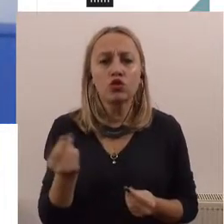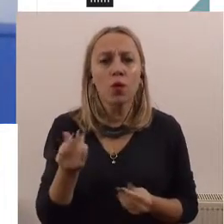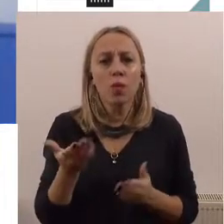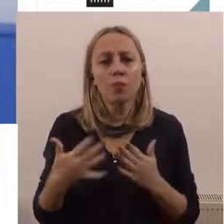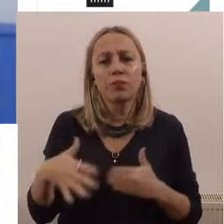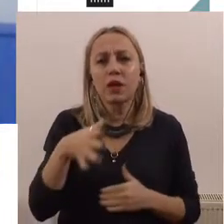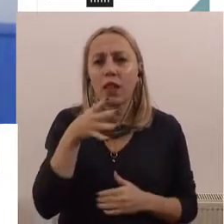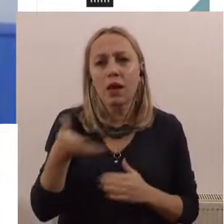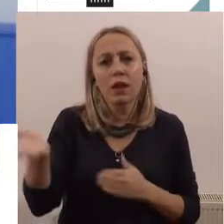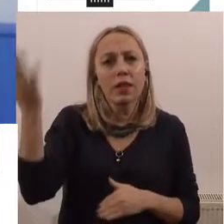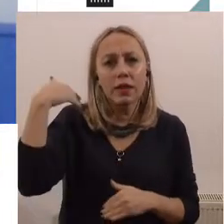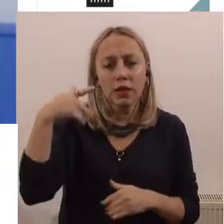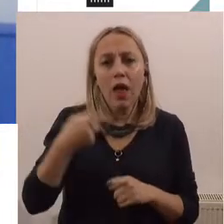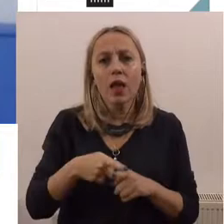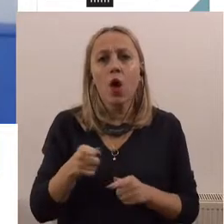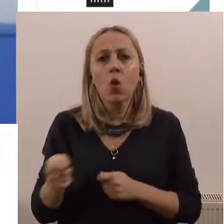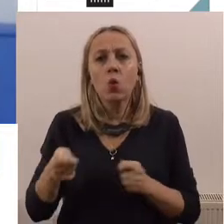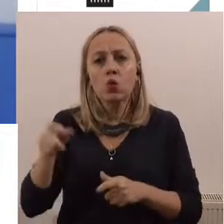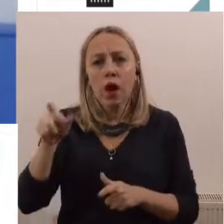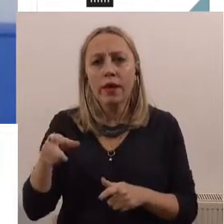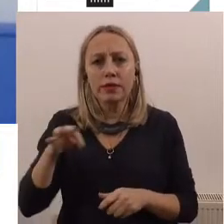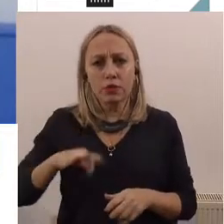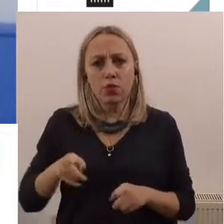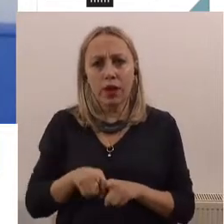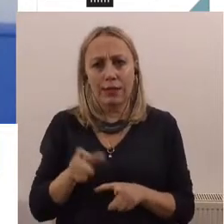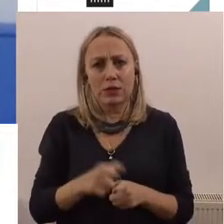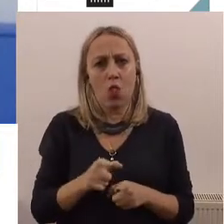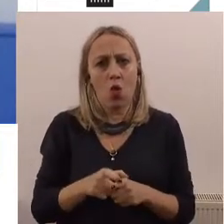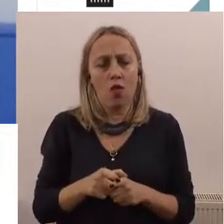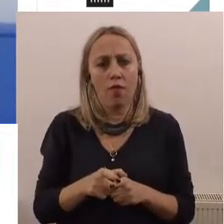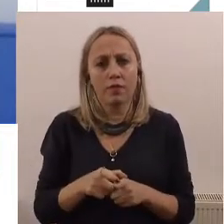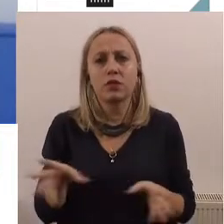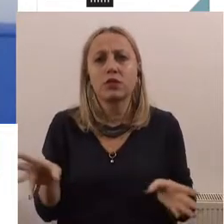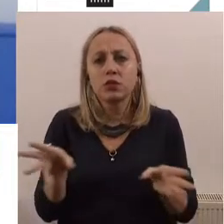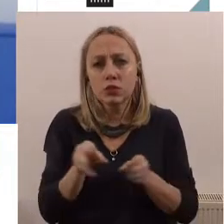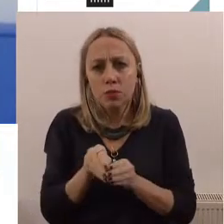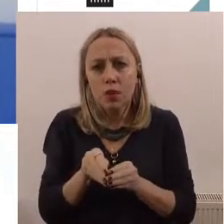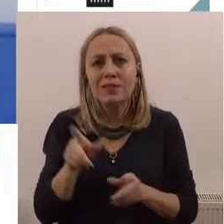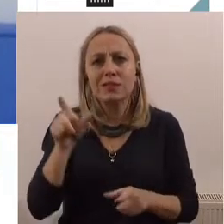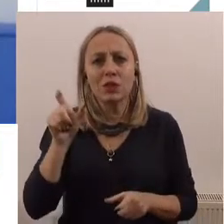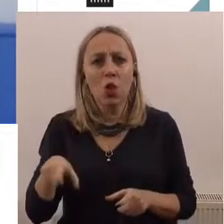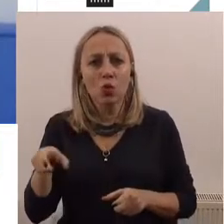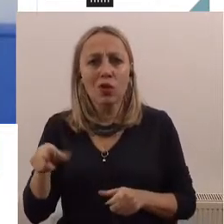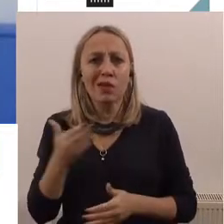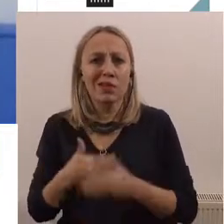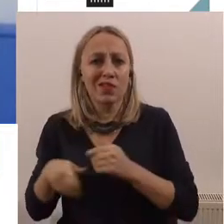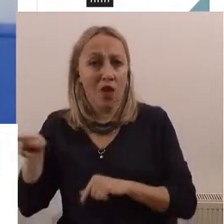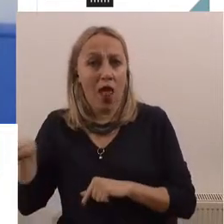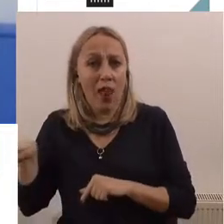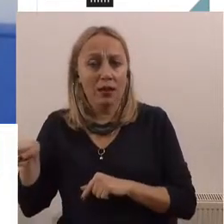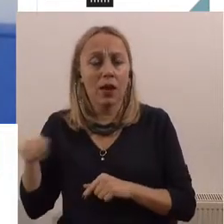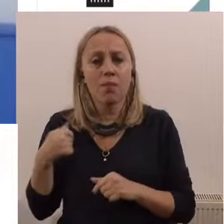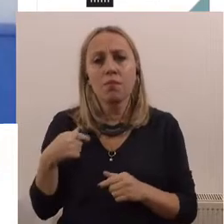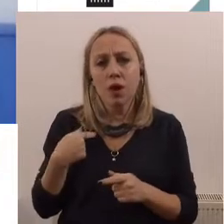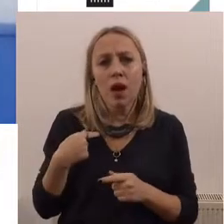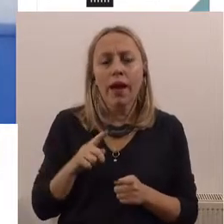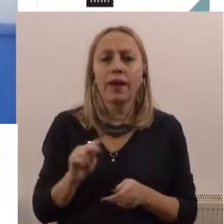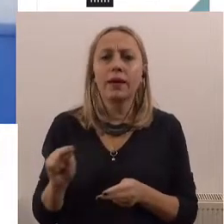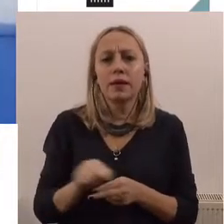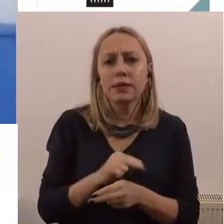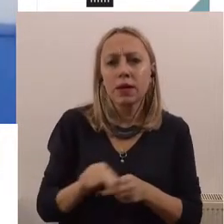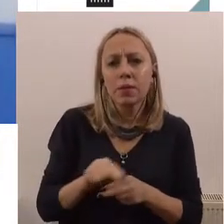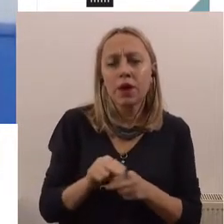ago by a curator. So together with people with disabilities, we rewrite